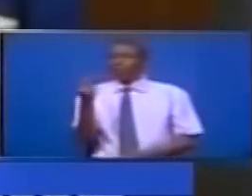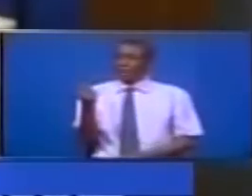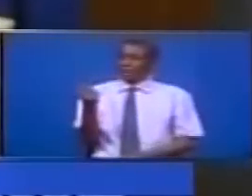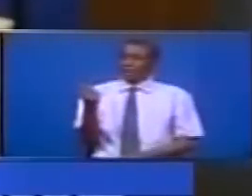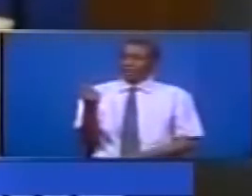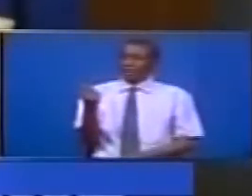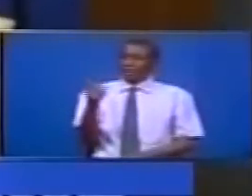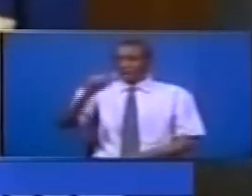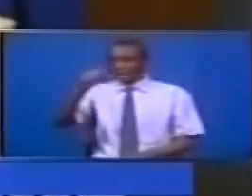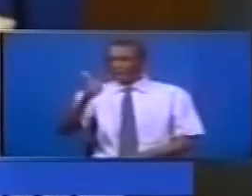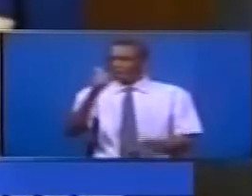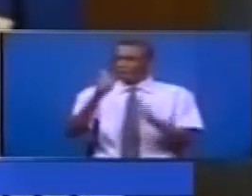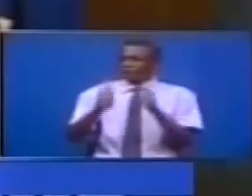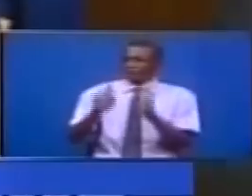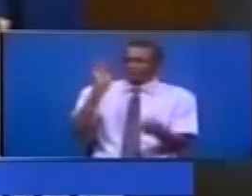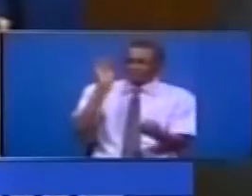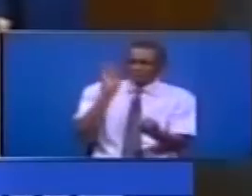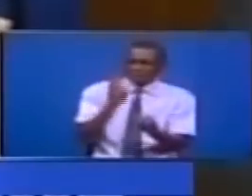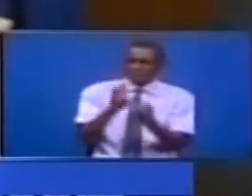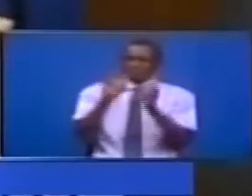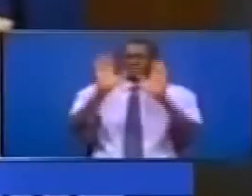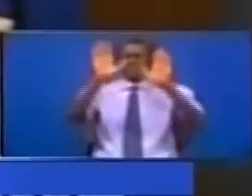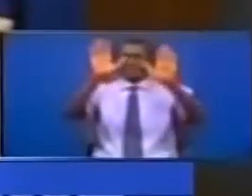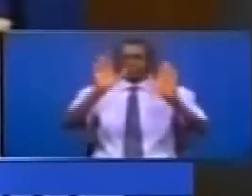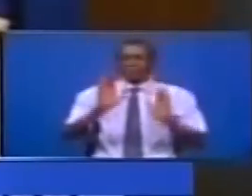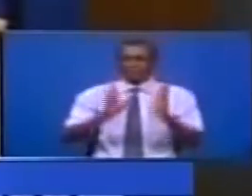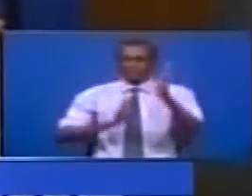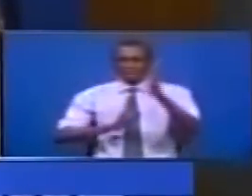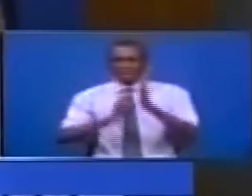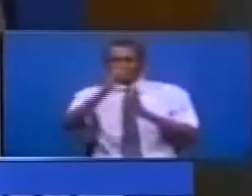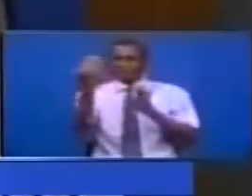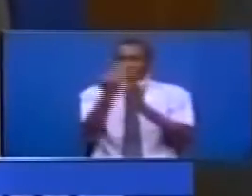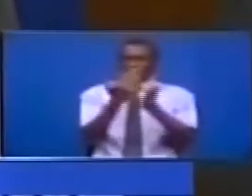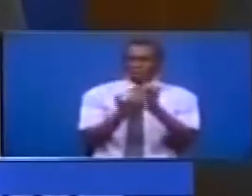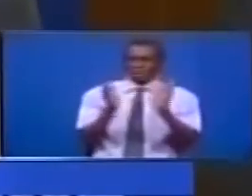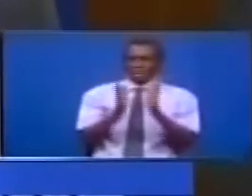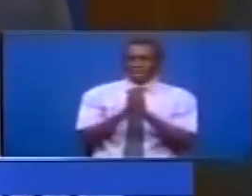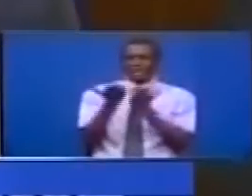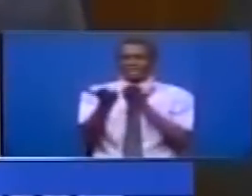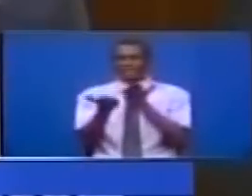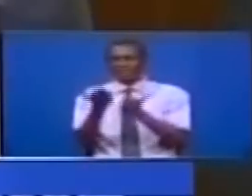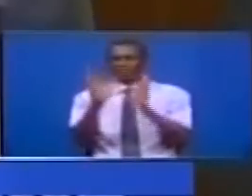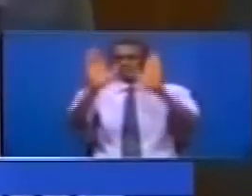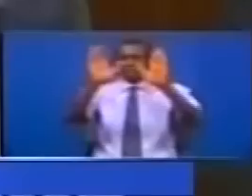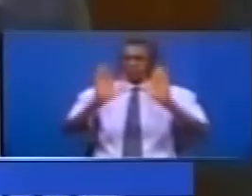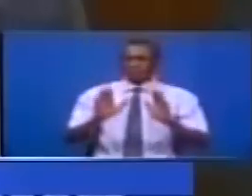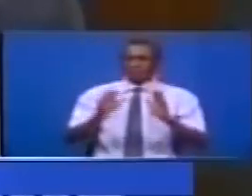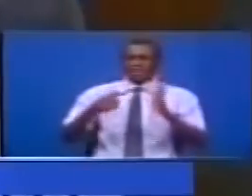or suspend critical development programs and essential services in